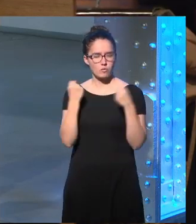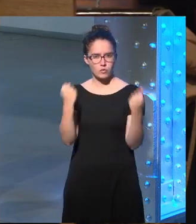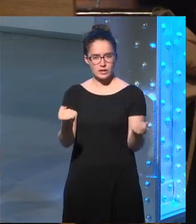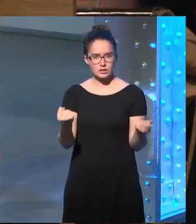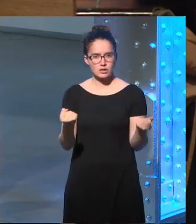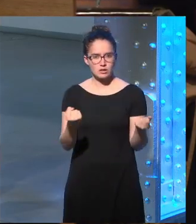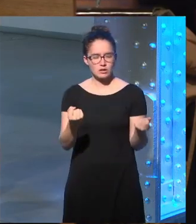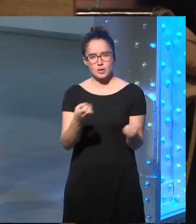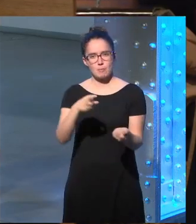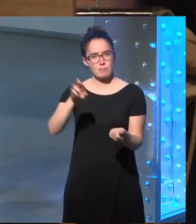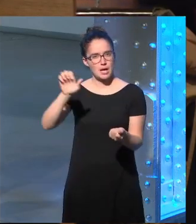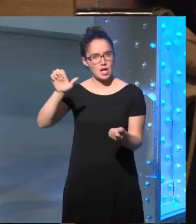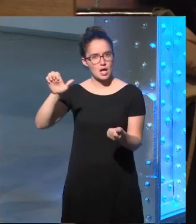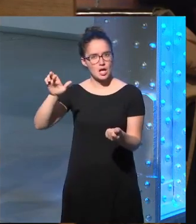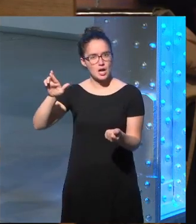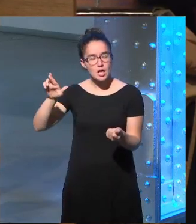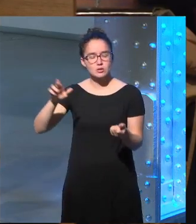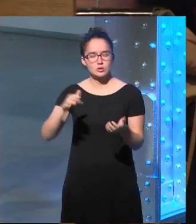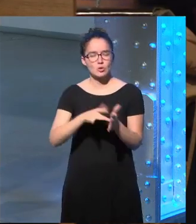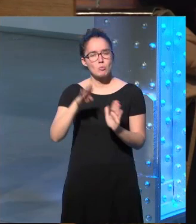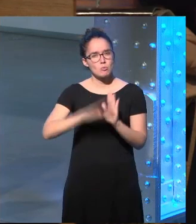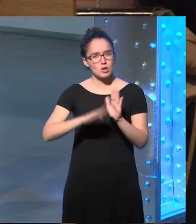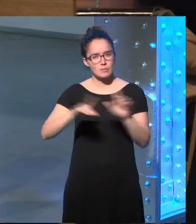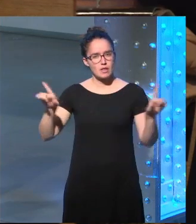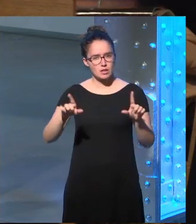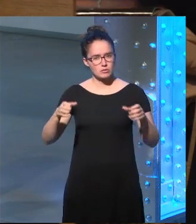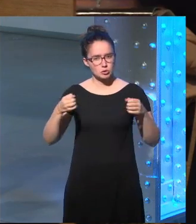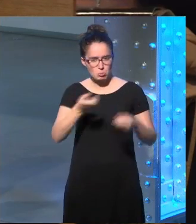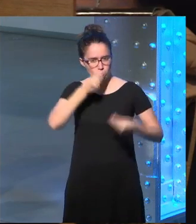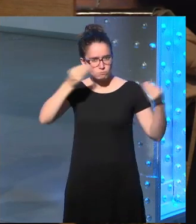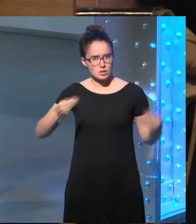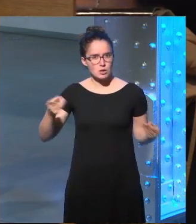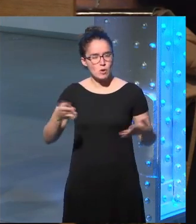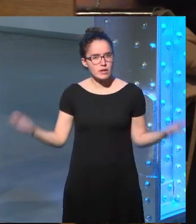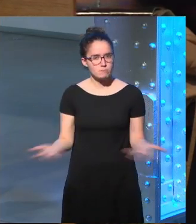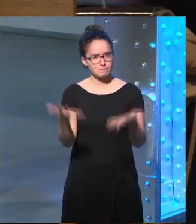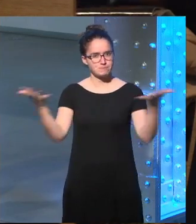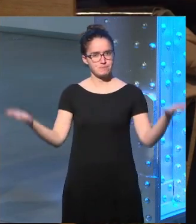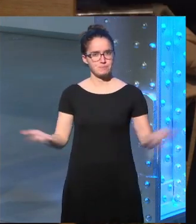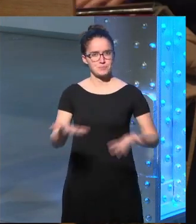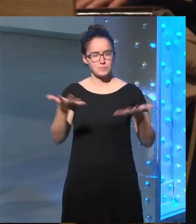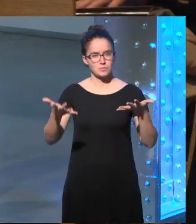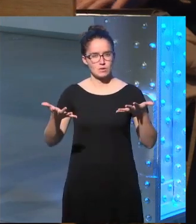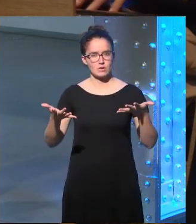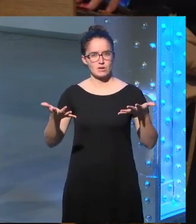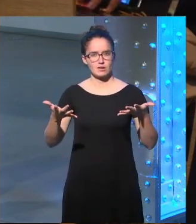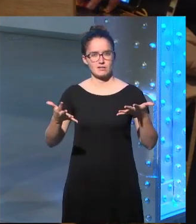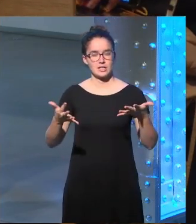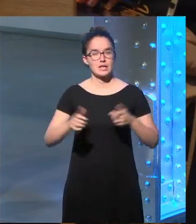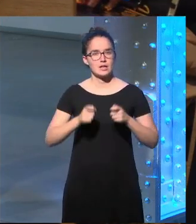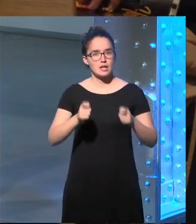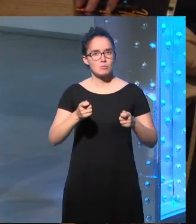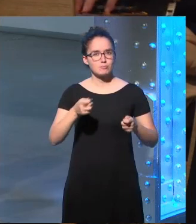there's a great work to do. Obviously, Pere has a great TV program where he can stimulate